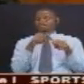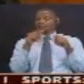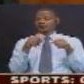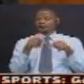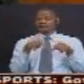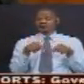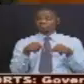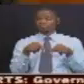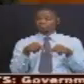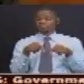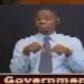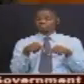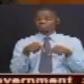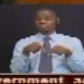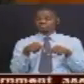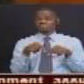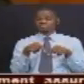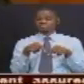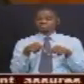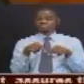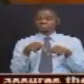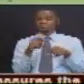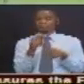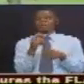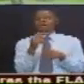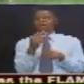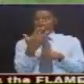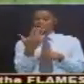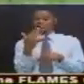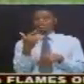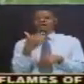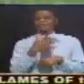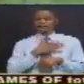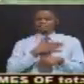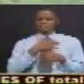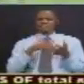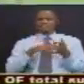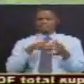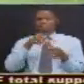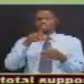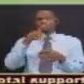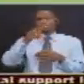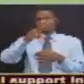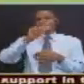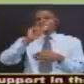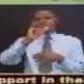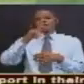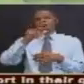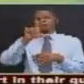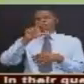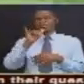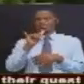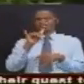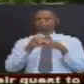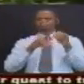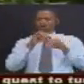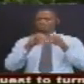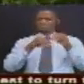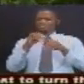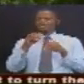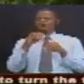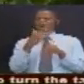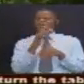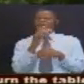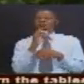i have uh figures like uh repri has planted as of as of the time i had